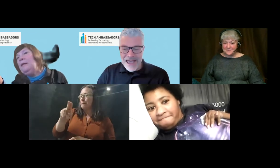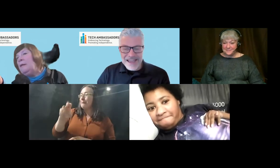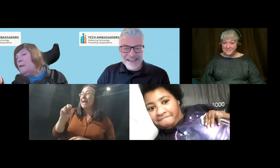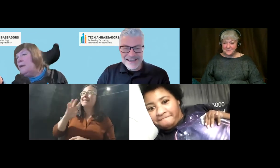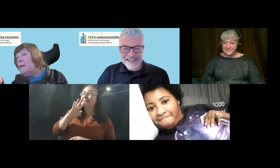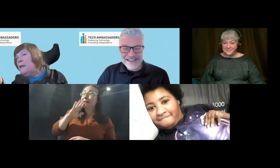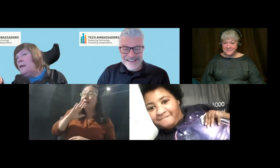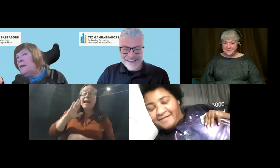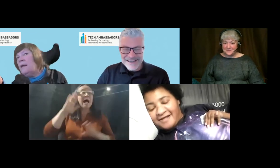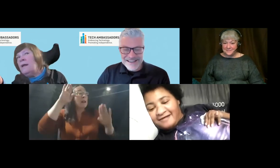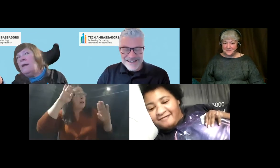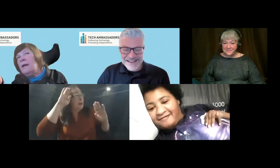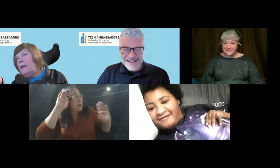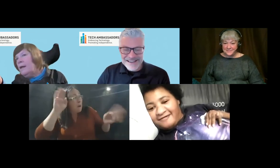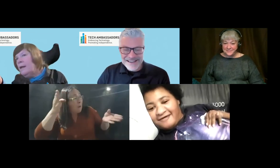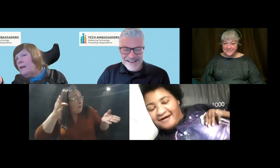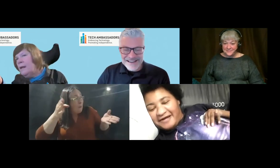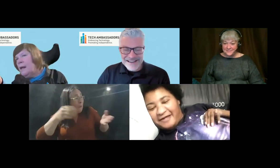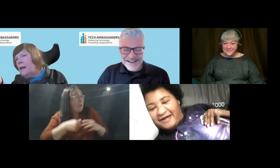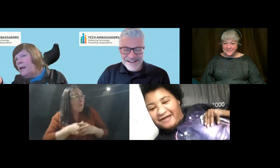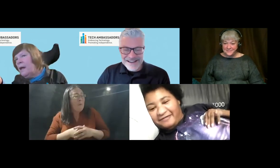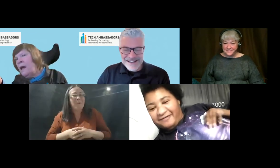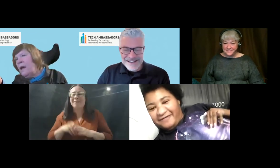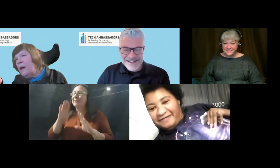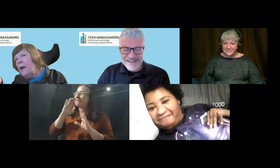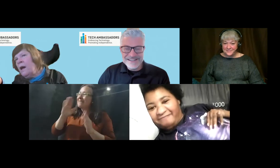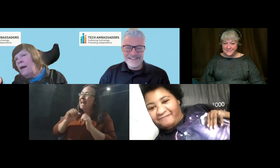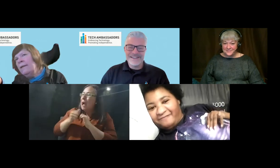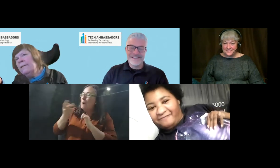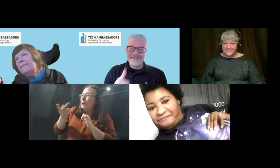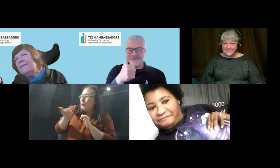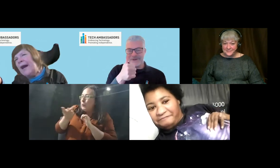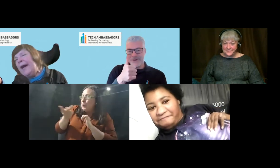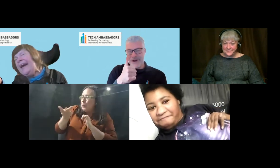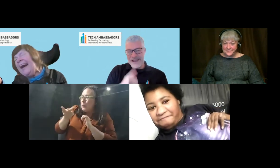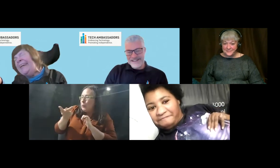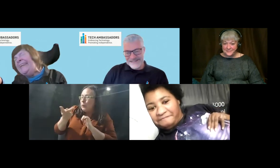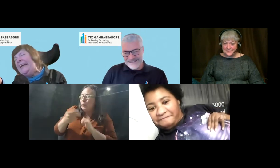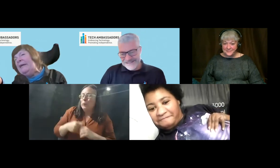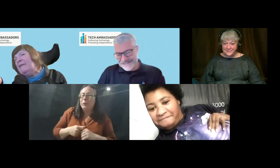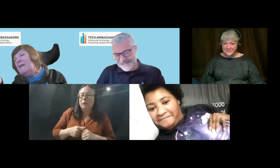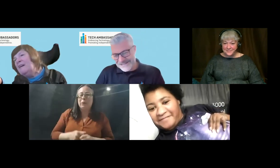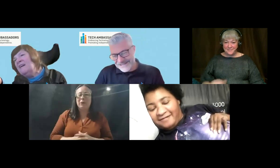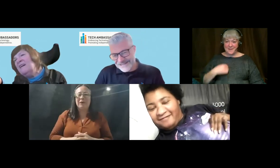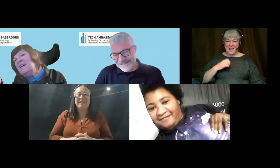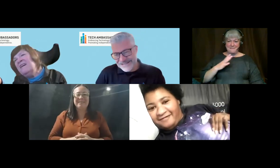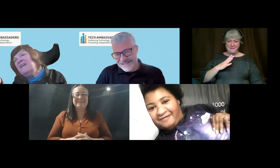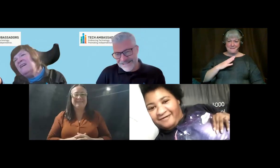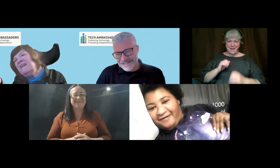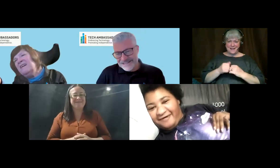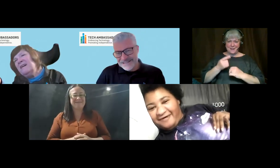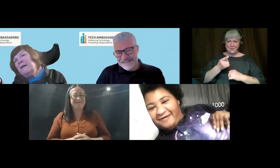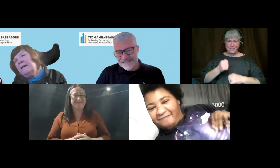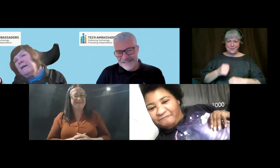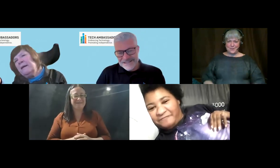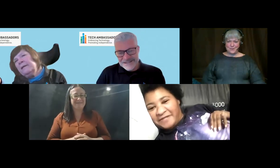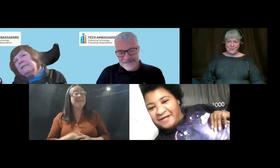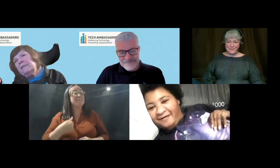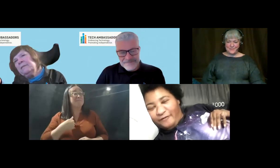Jermaine, hi. How are you guys doing? Fine, how are you?